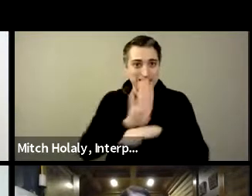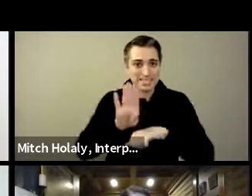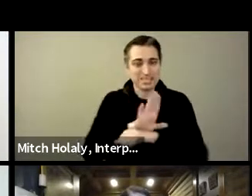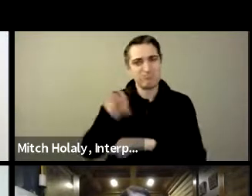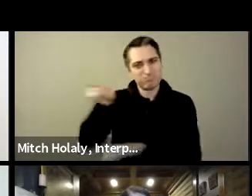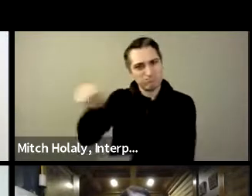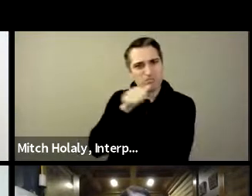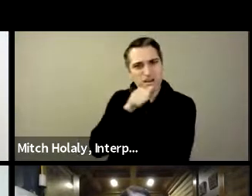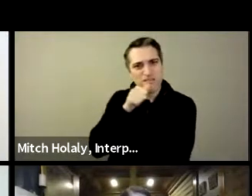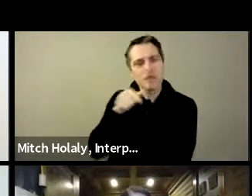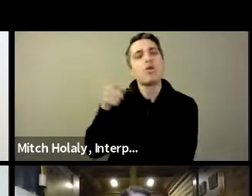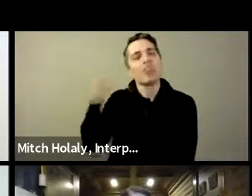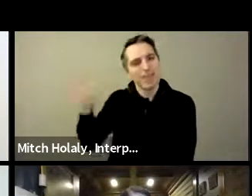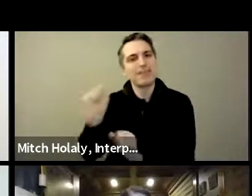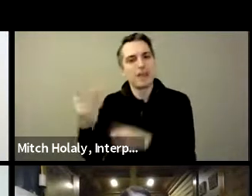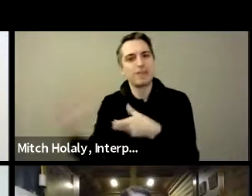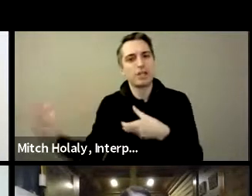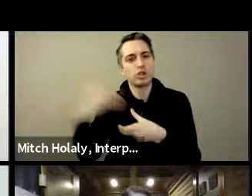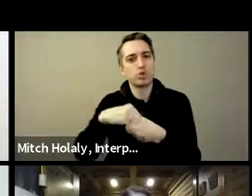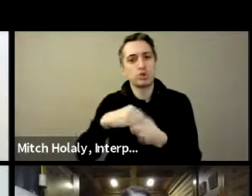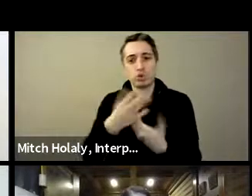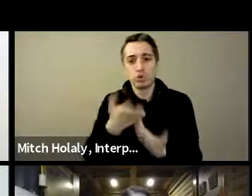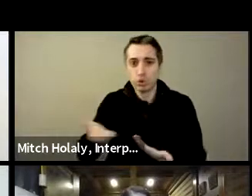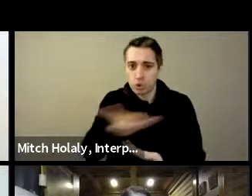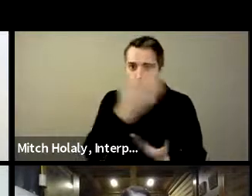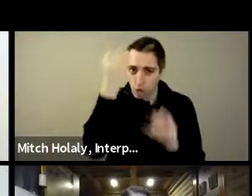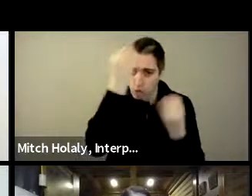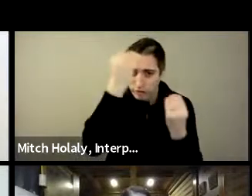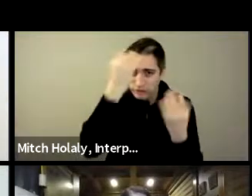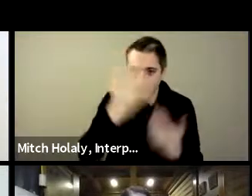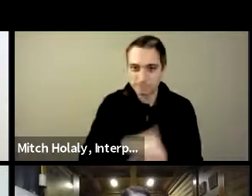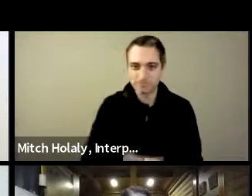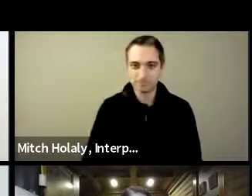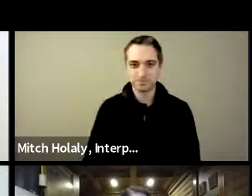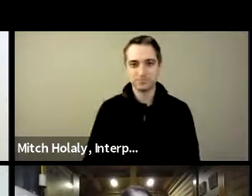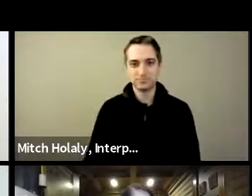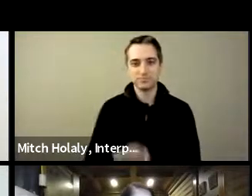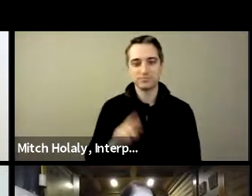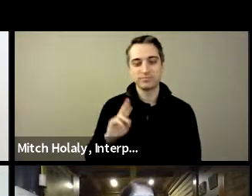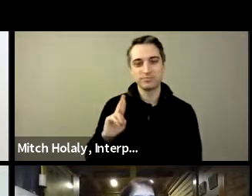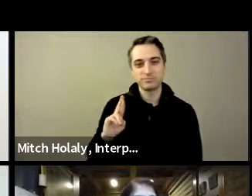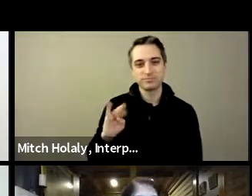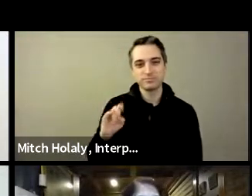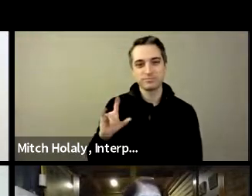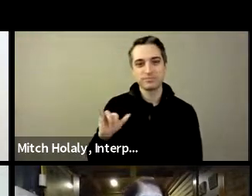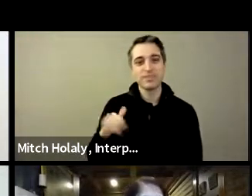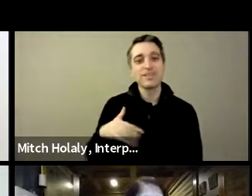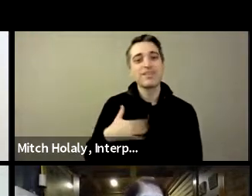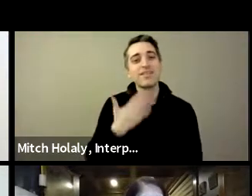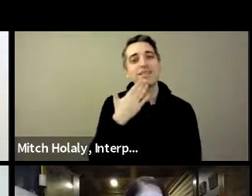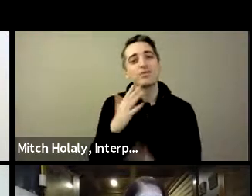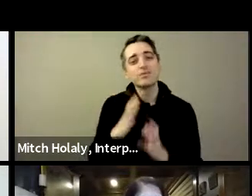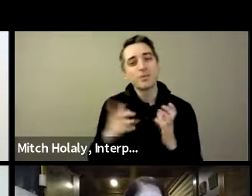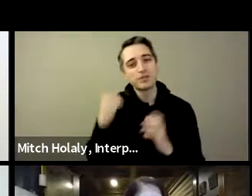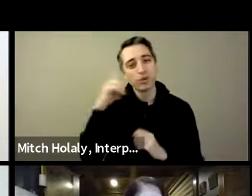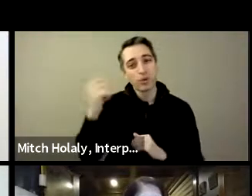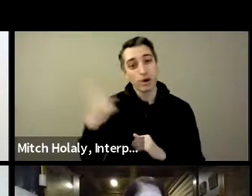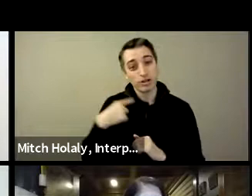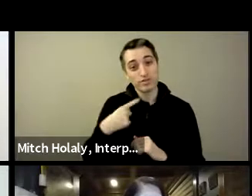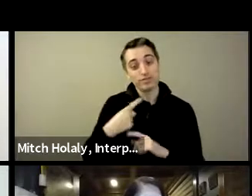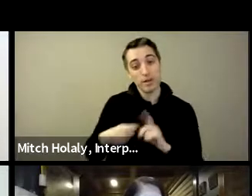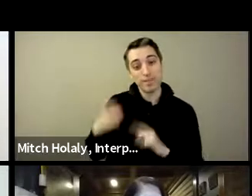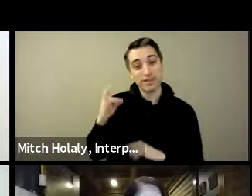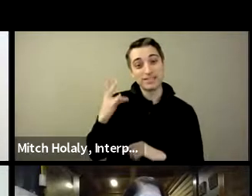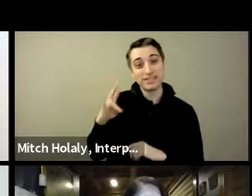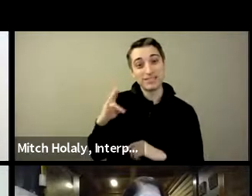can get a piece of the pie. Your thoughts? Thank you very much, Commissioner, for the question. I can tell you on behalf of the 17